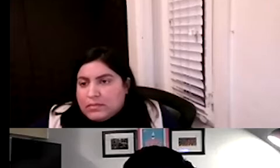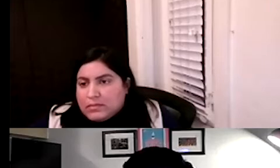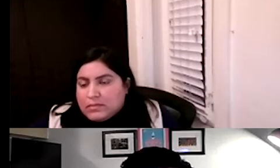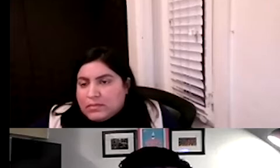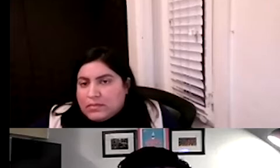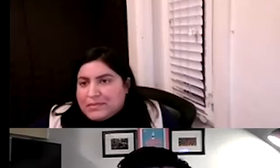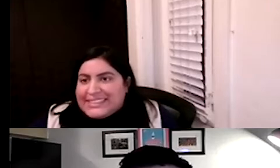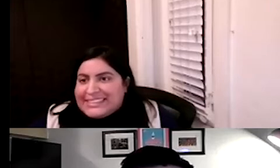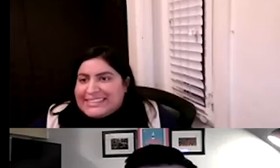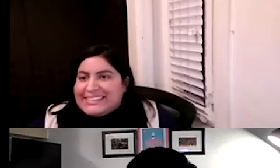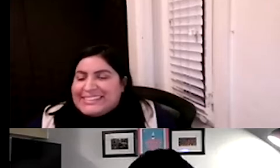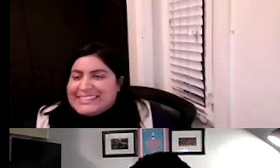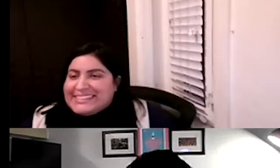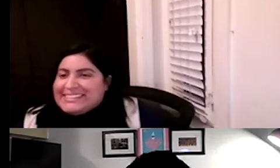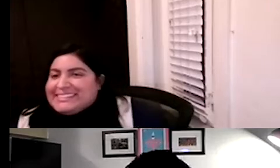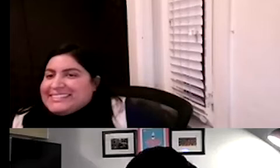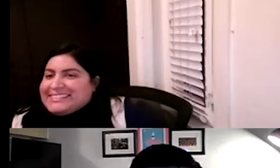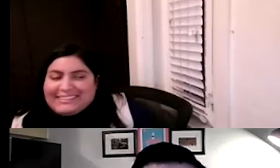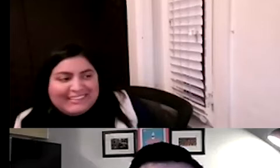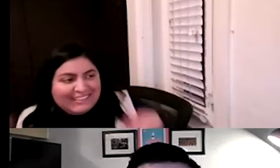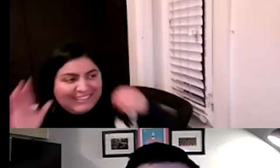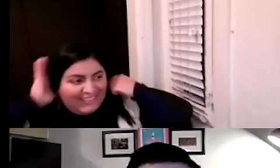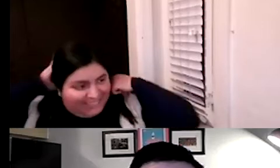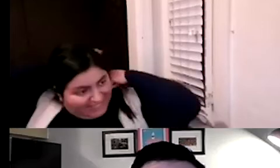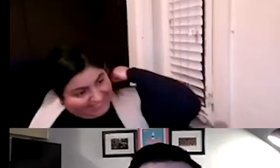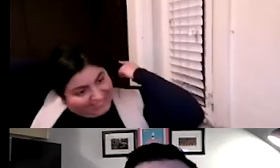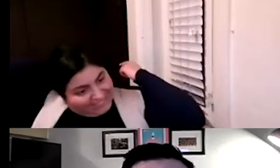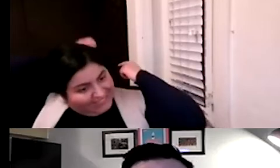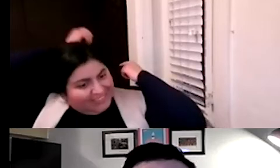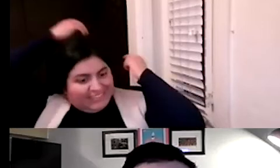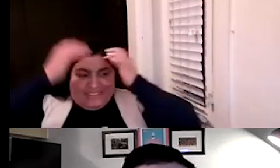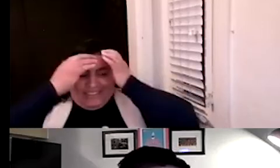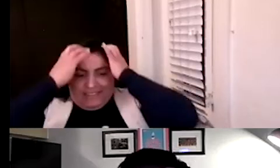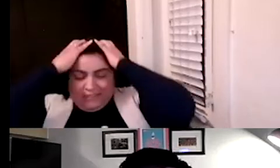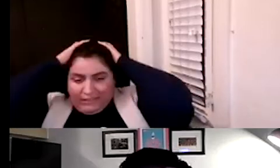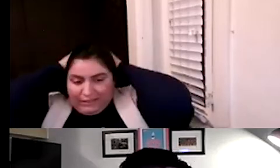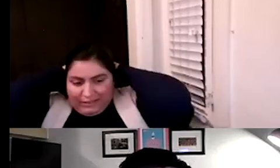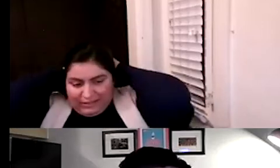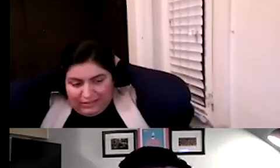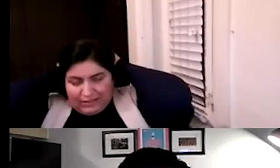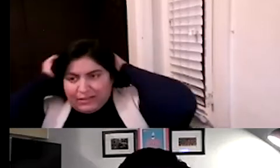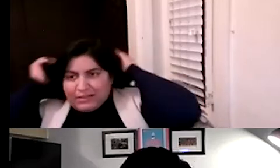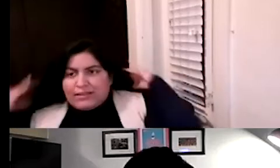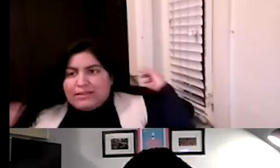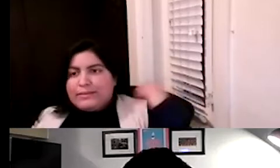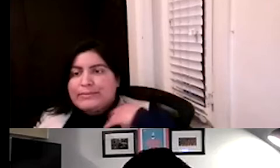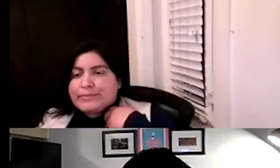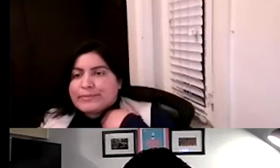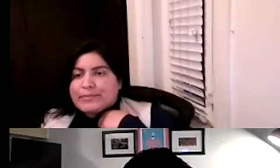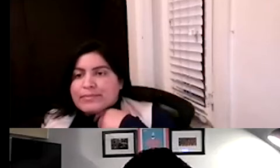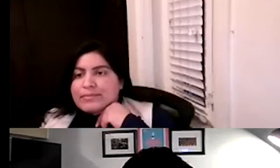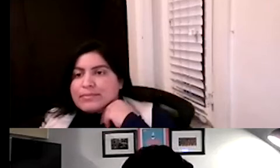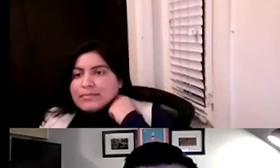rich and make all kinds of money. Um, but what I did find in being in college was